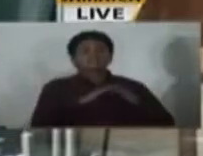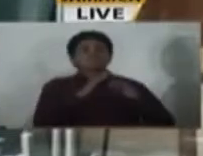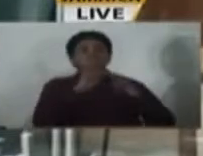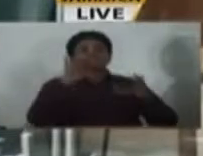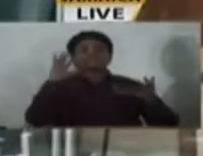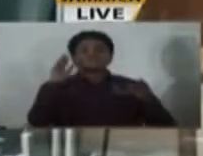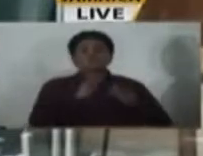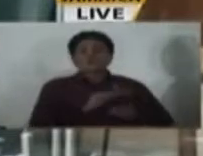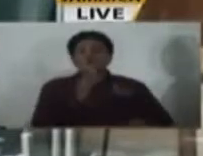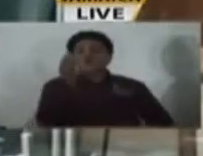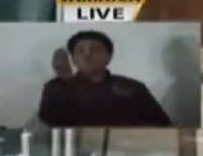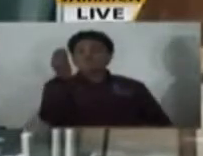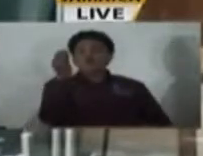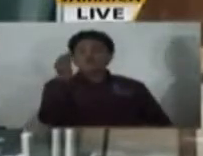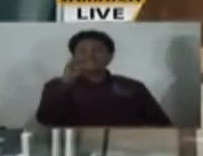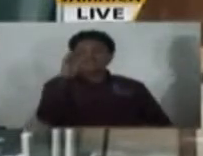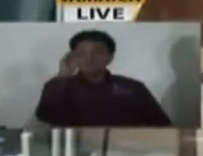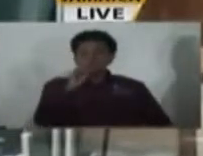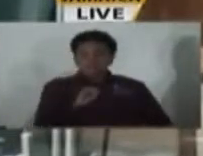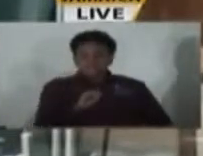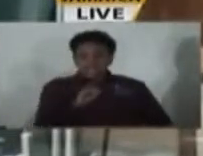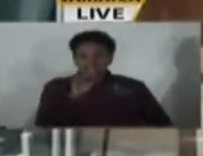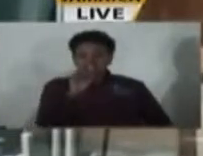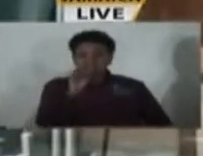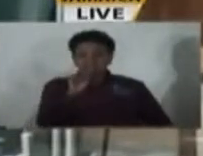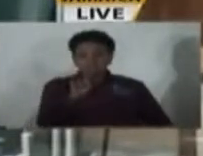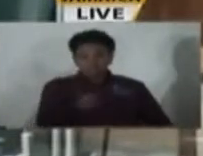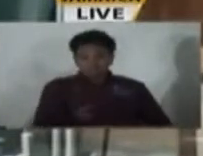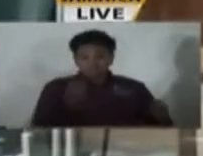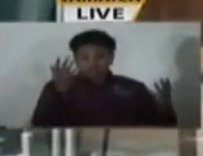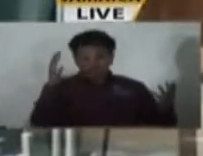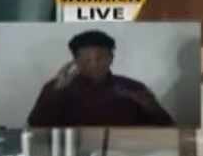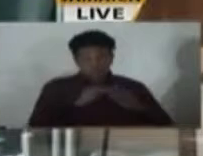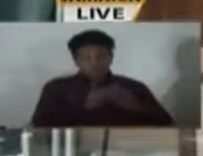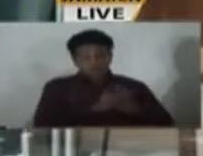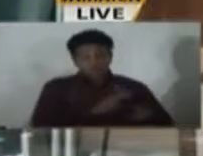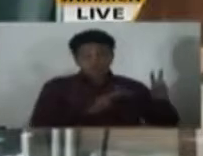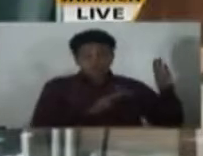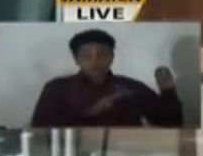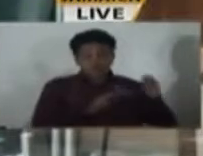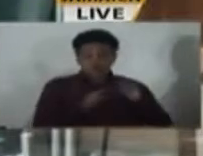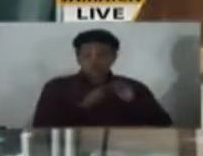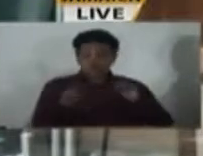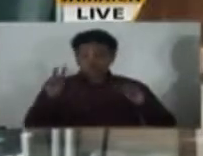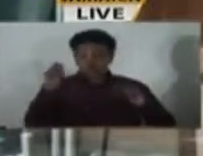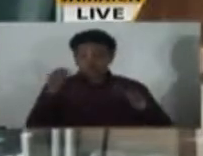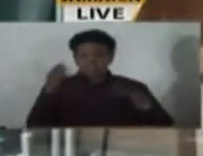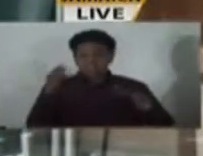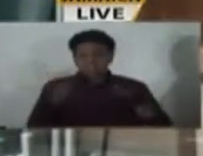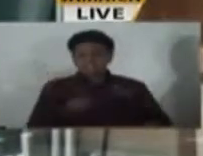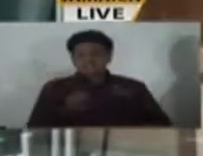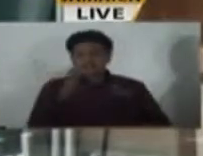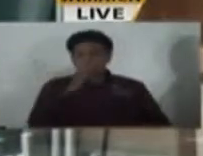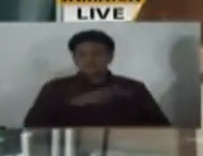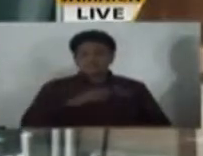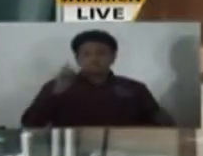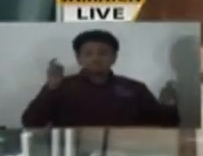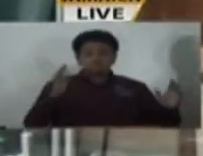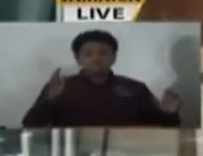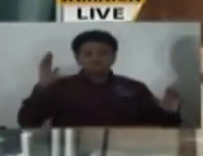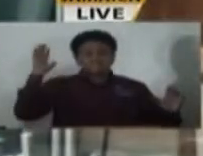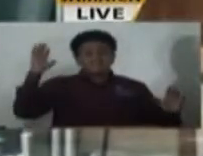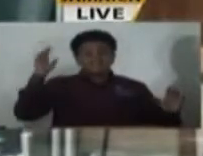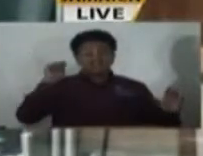total 14% of GDP between 2000 and 2016. Madam Speaker, tax